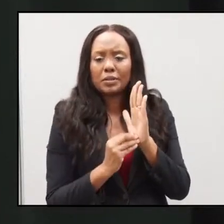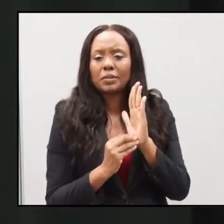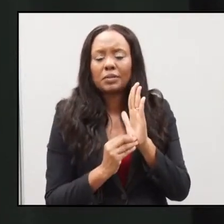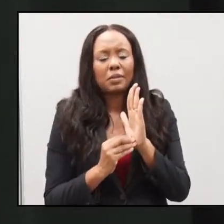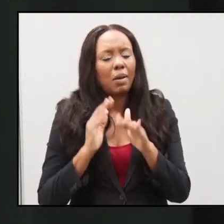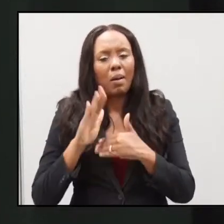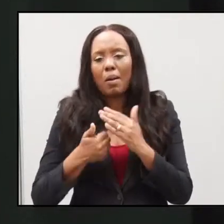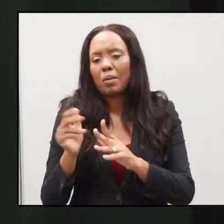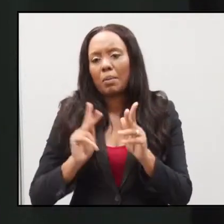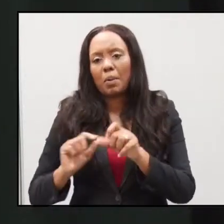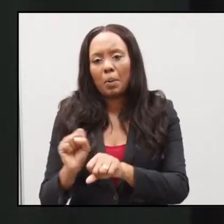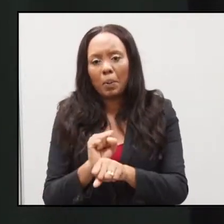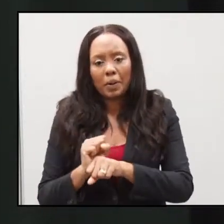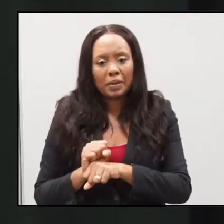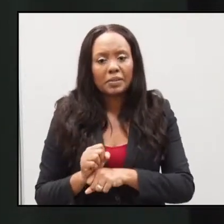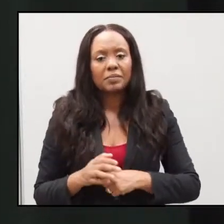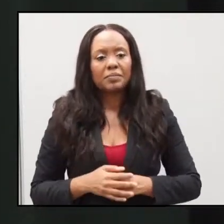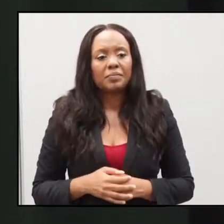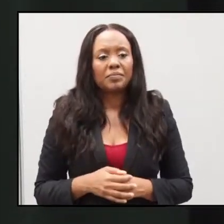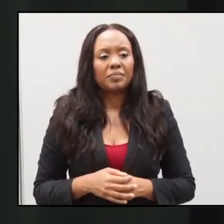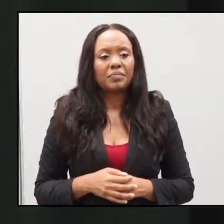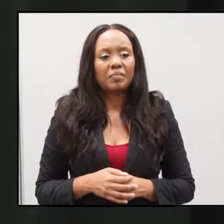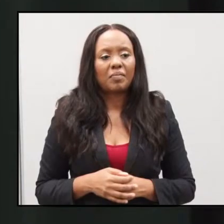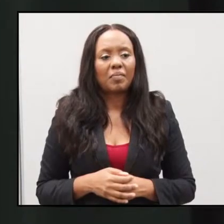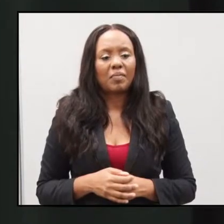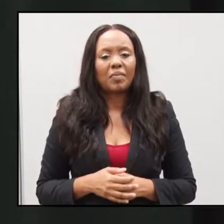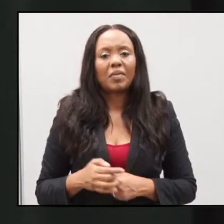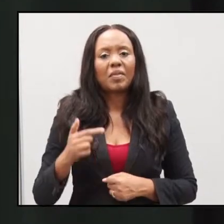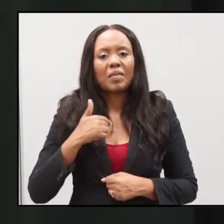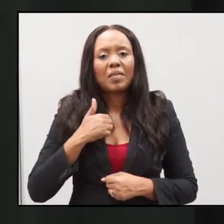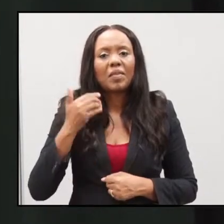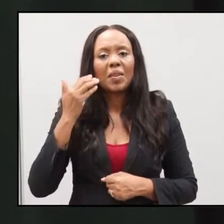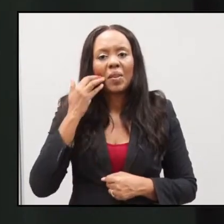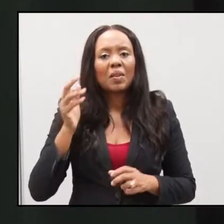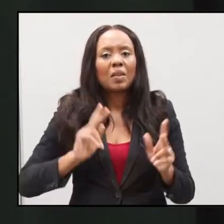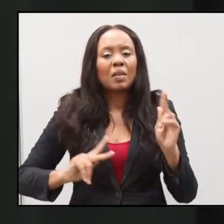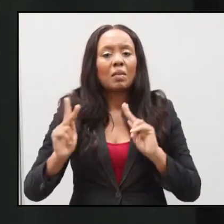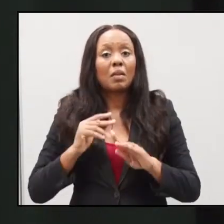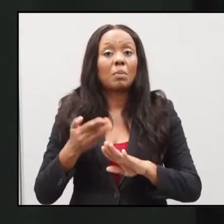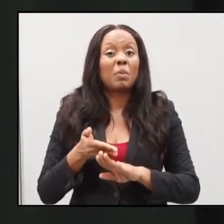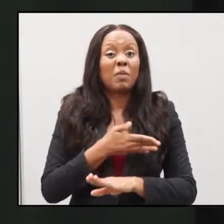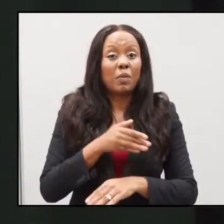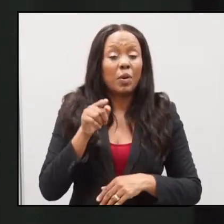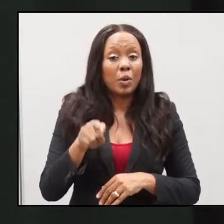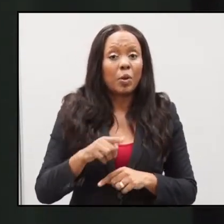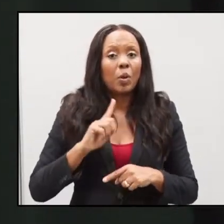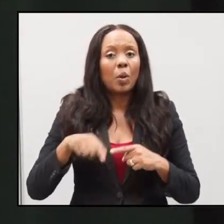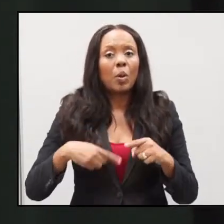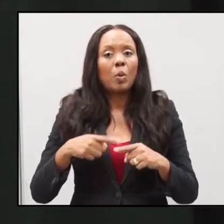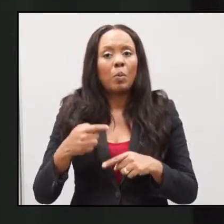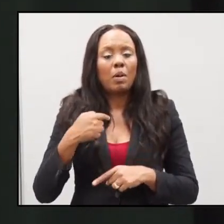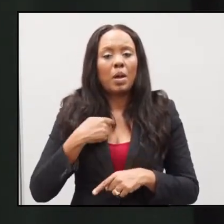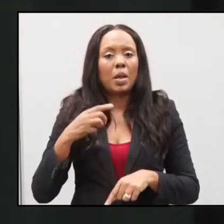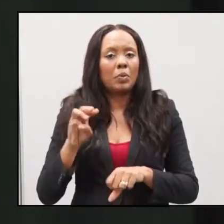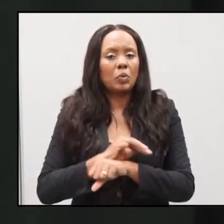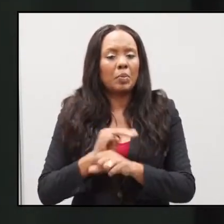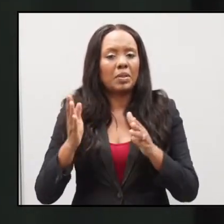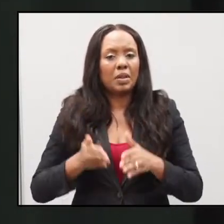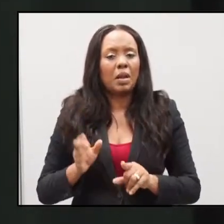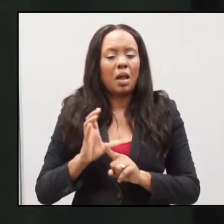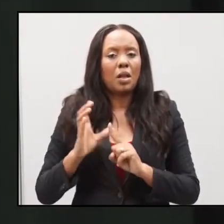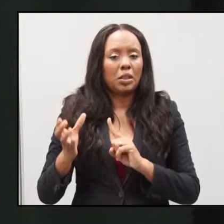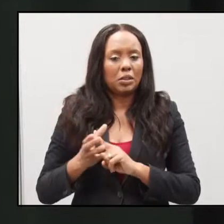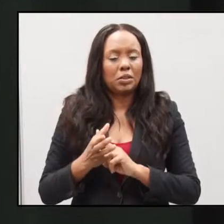your predecessor, Christine Matthews, who also, when I served as a previous Minister of Culture, was